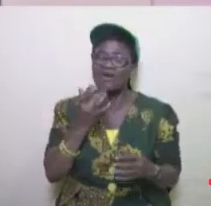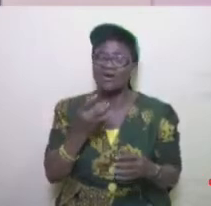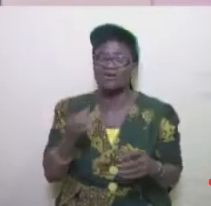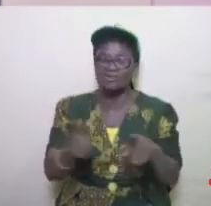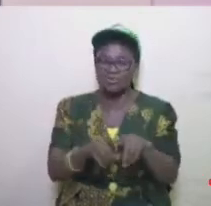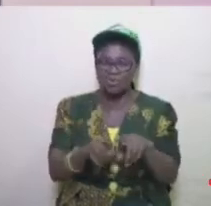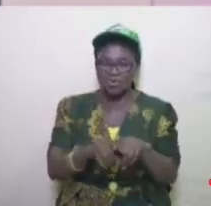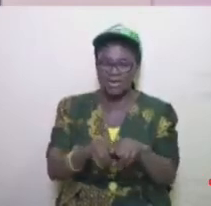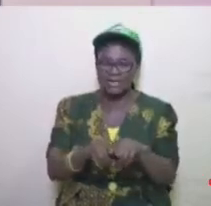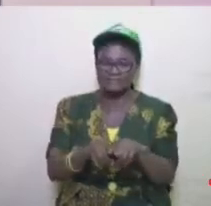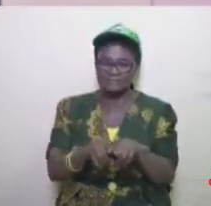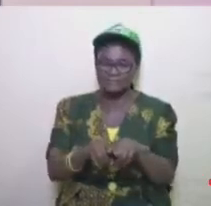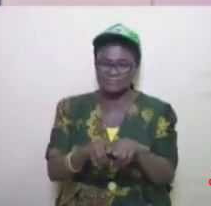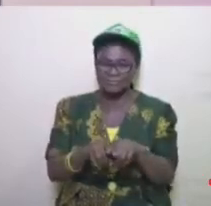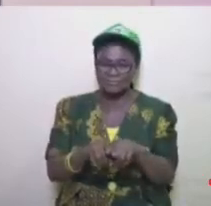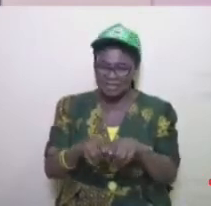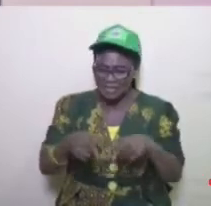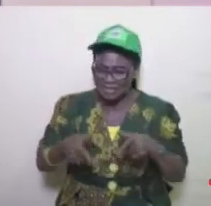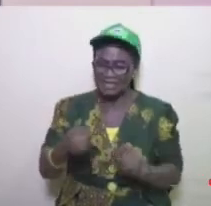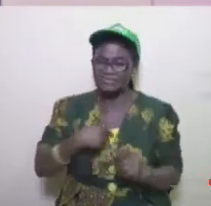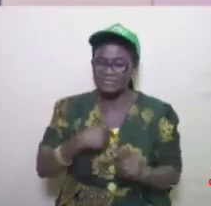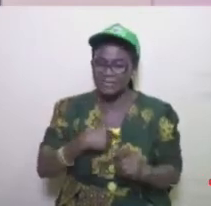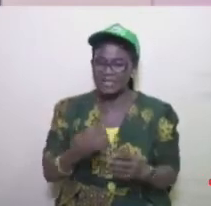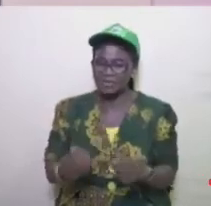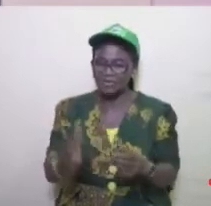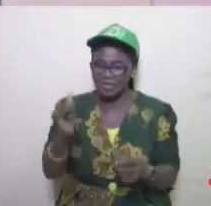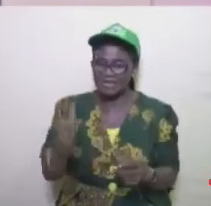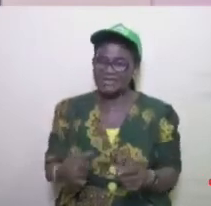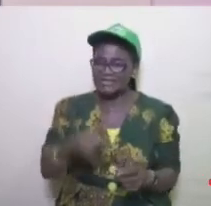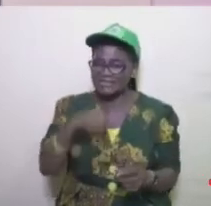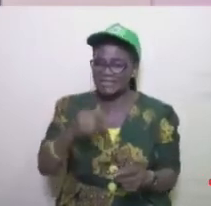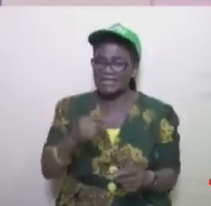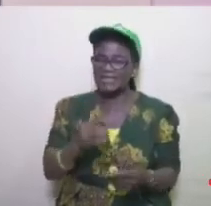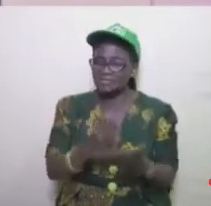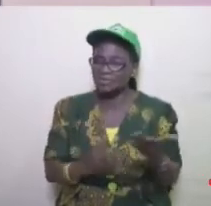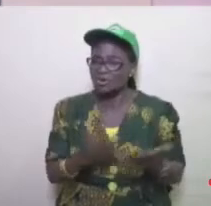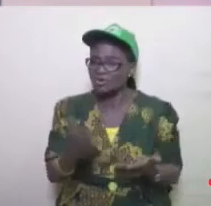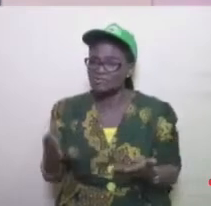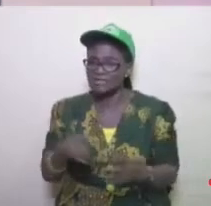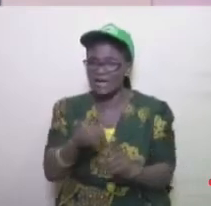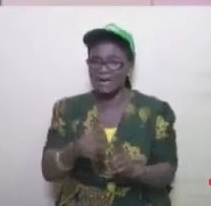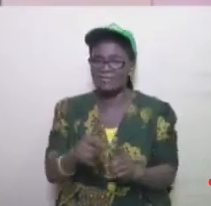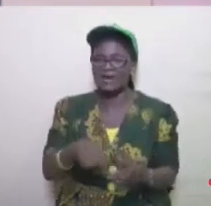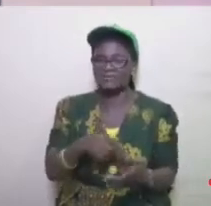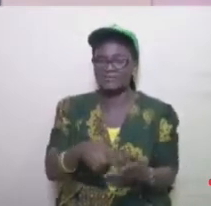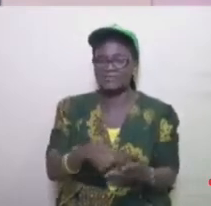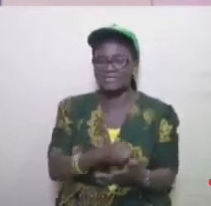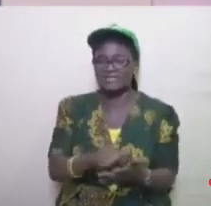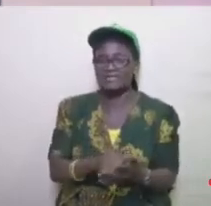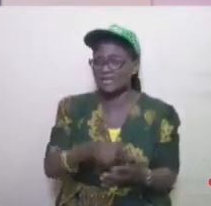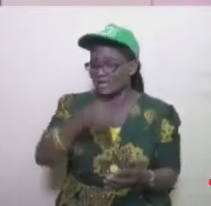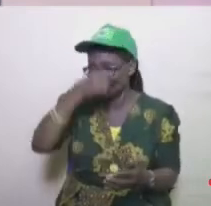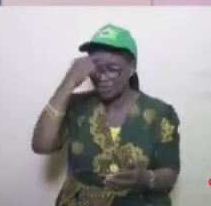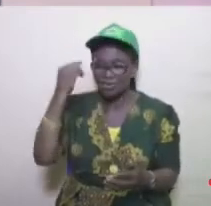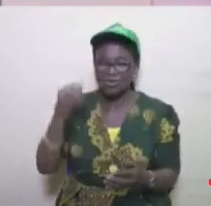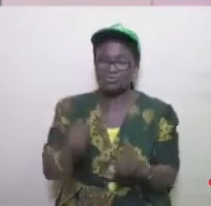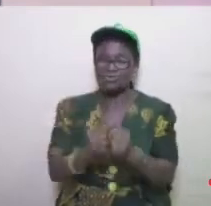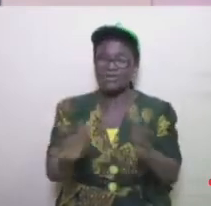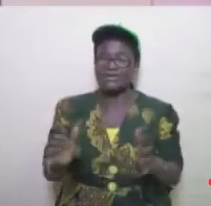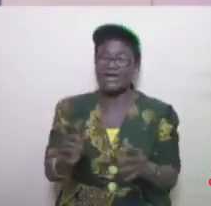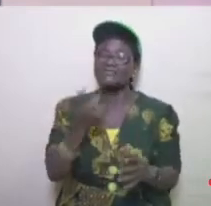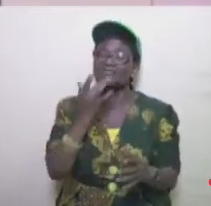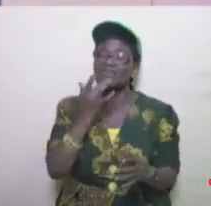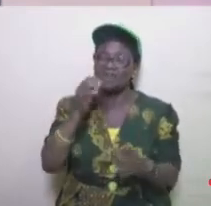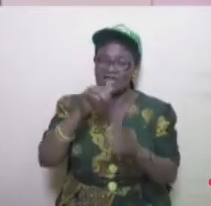So, let me quickly say something about this. Because without favor in